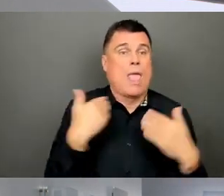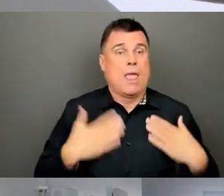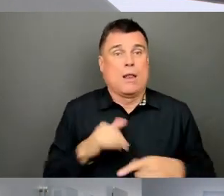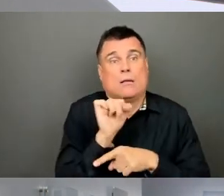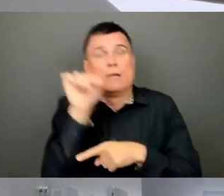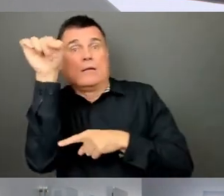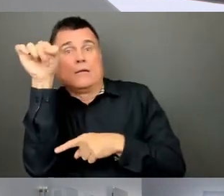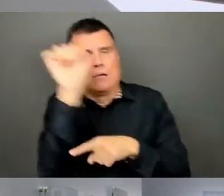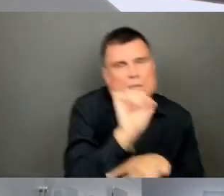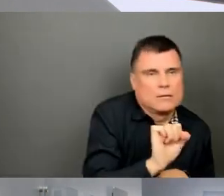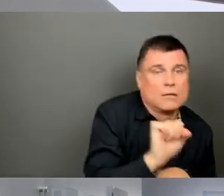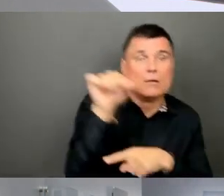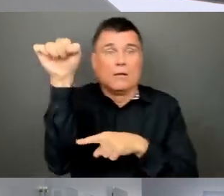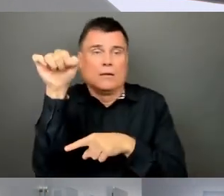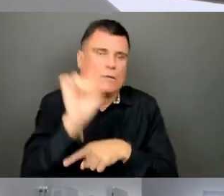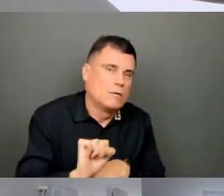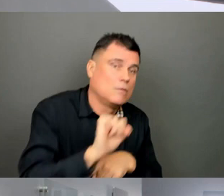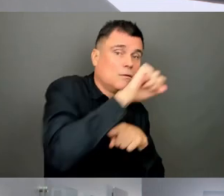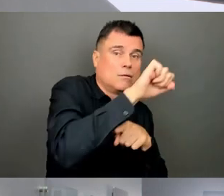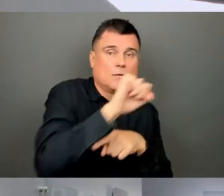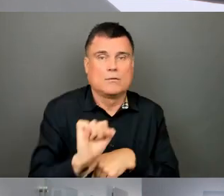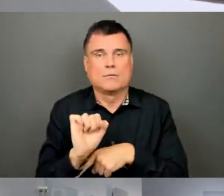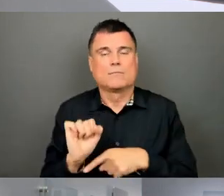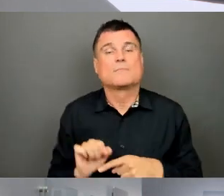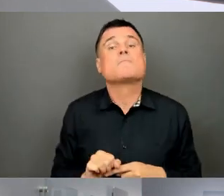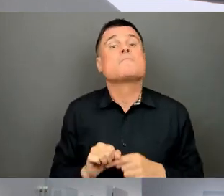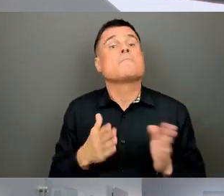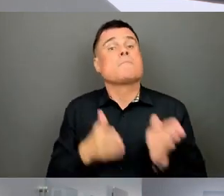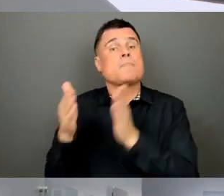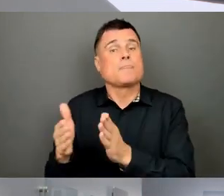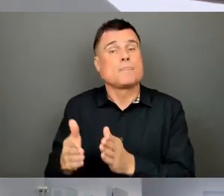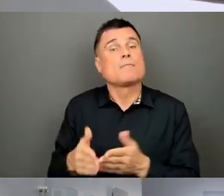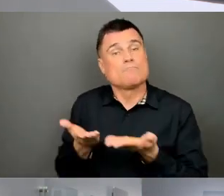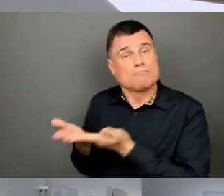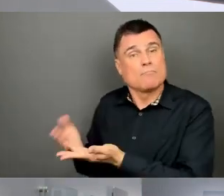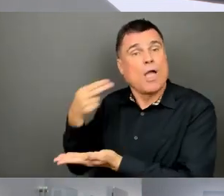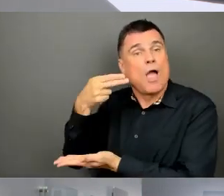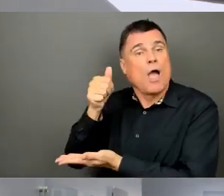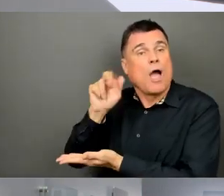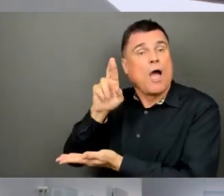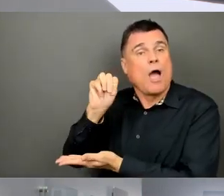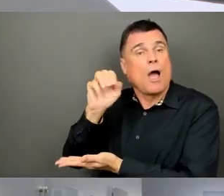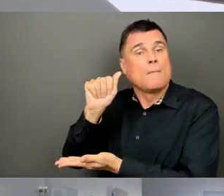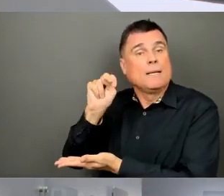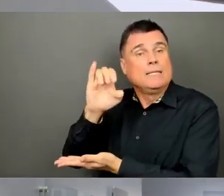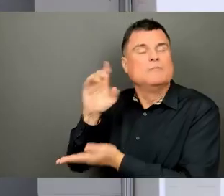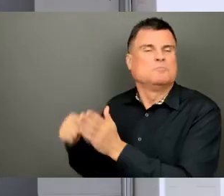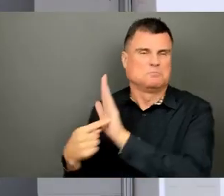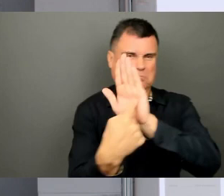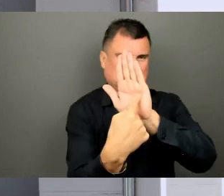Awesome. All right, so now we're going to show you a little bit of an adaptation. Harmony Rose is going to demonstrate for us, and we're going to switch and come back to it. All right,